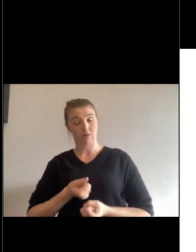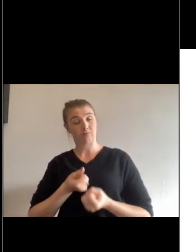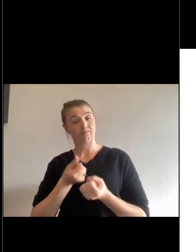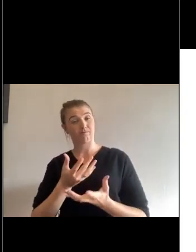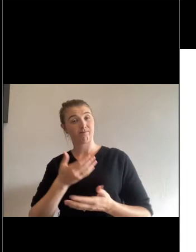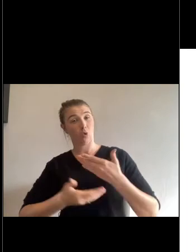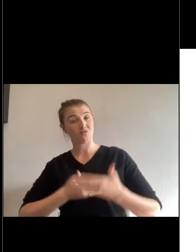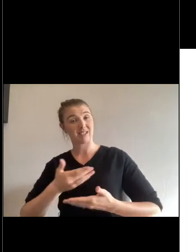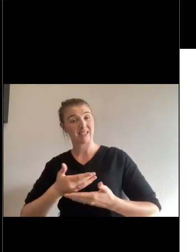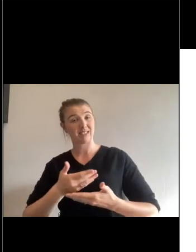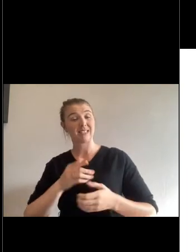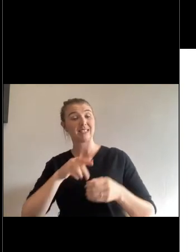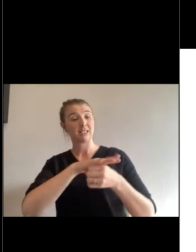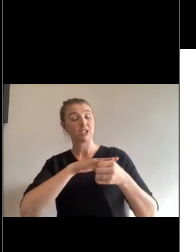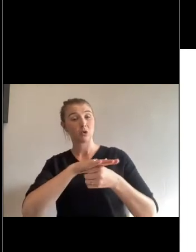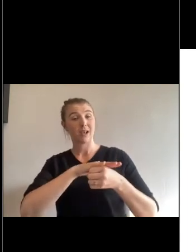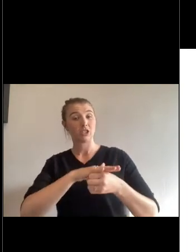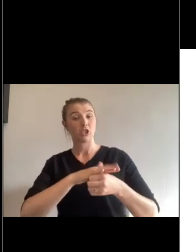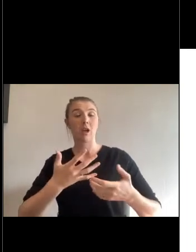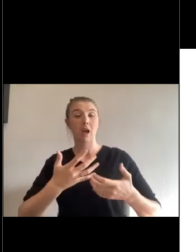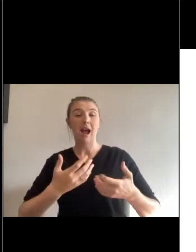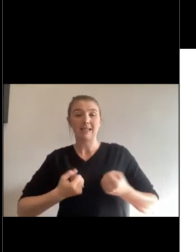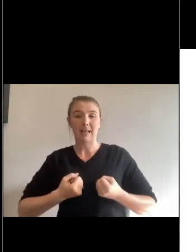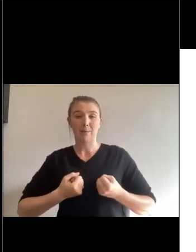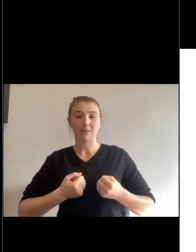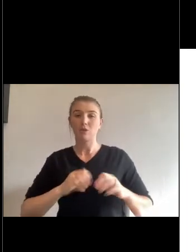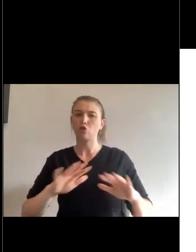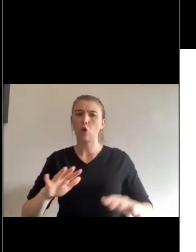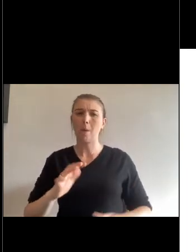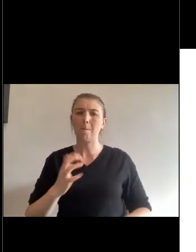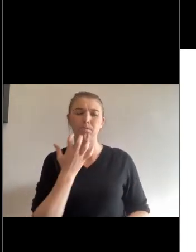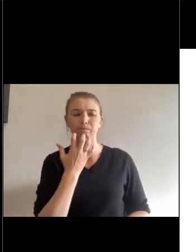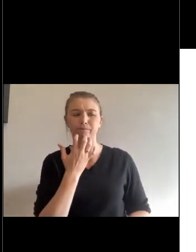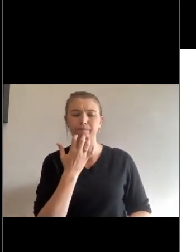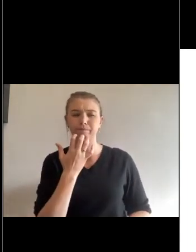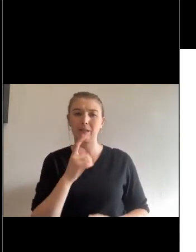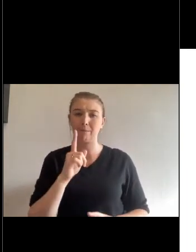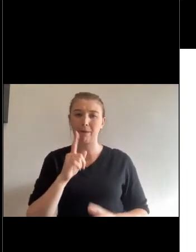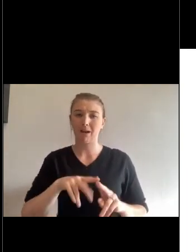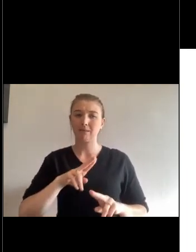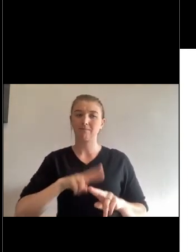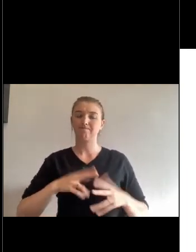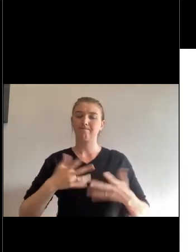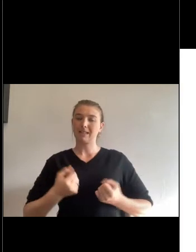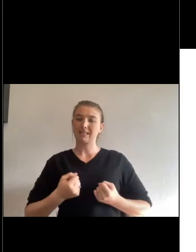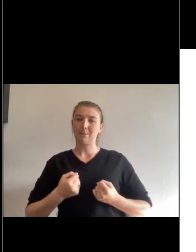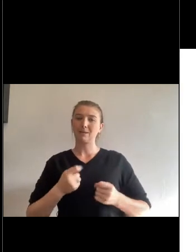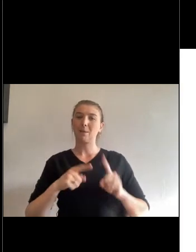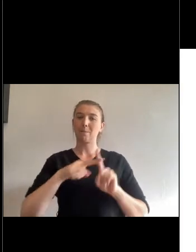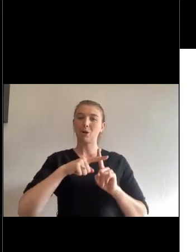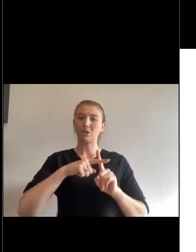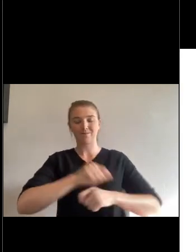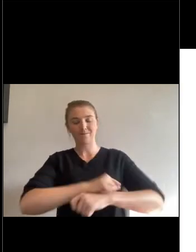not saying put up with it, but accept the situation, right, and take a positive action. That's me done,